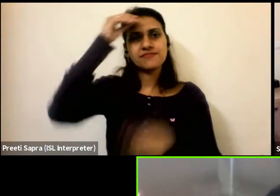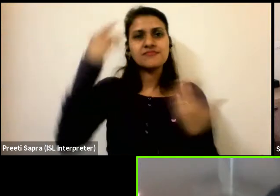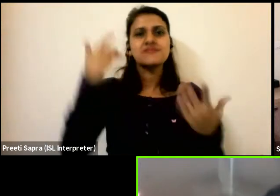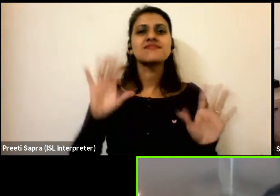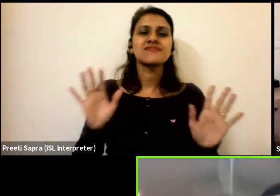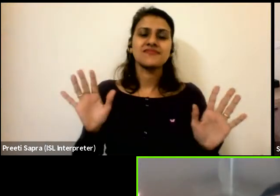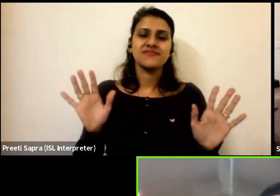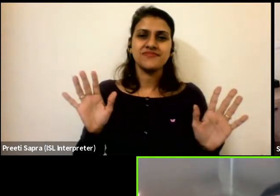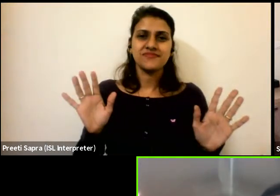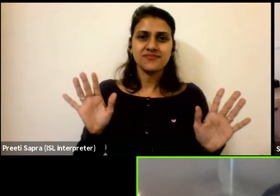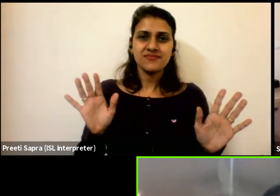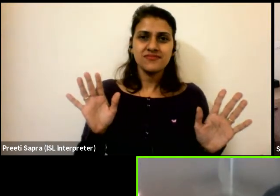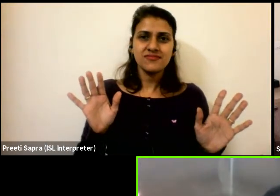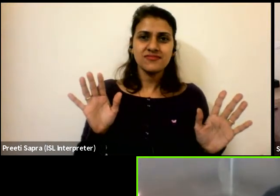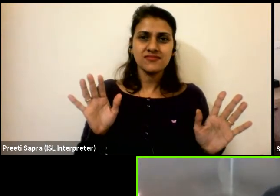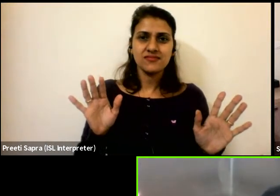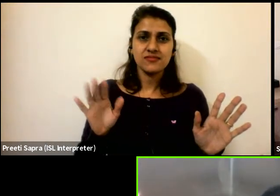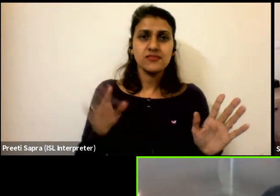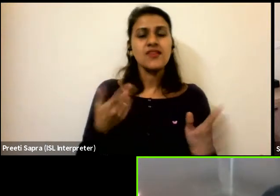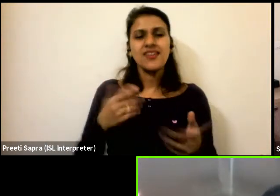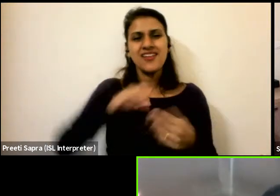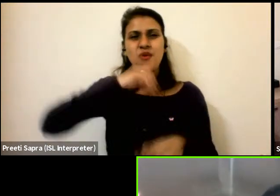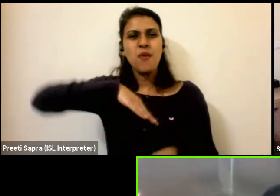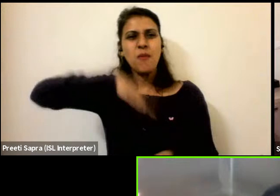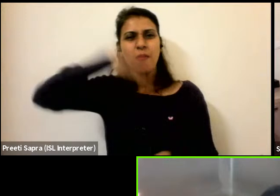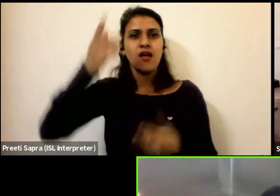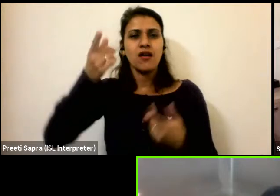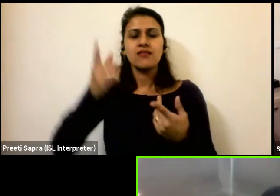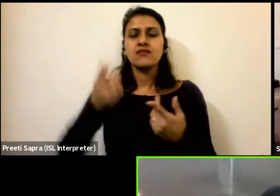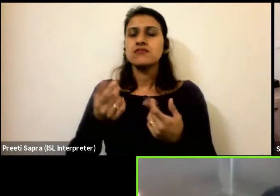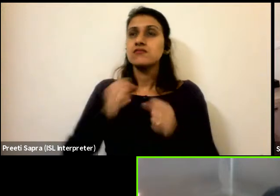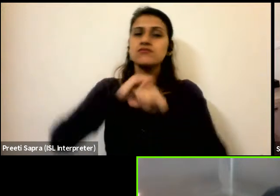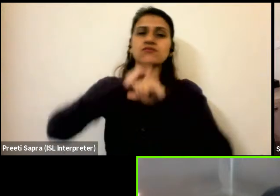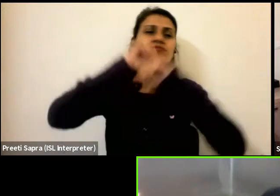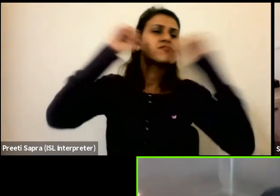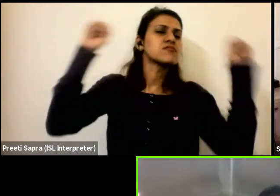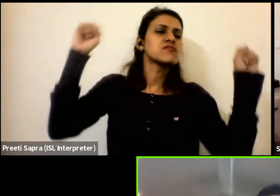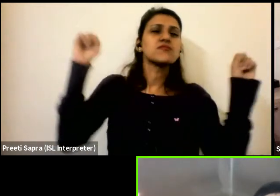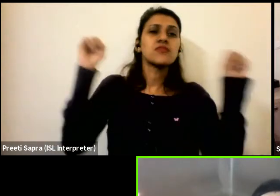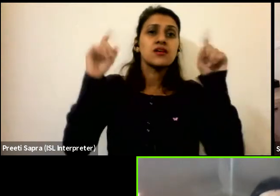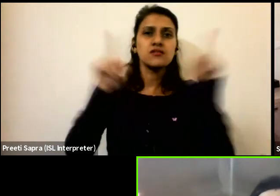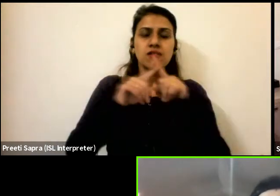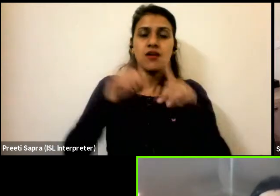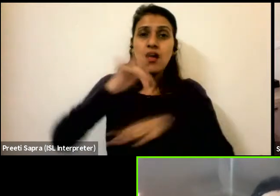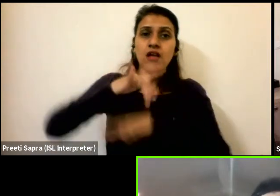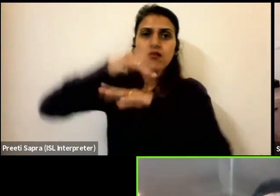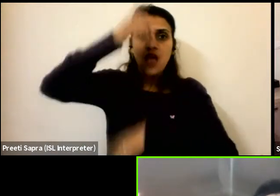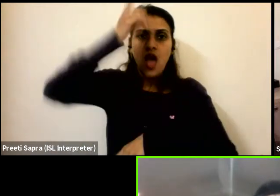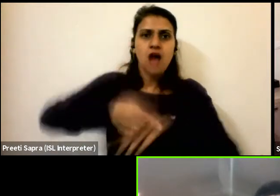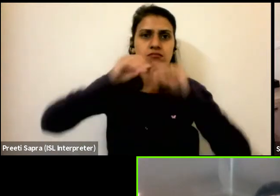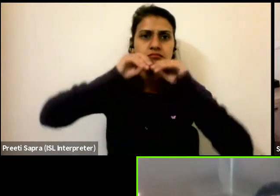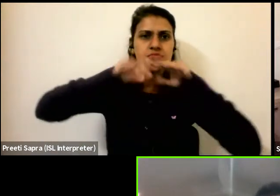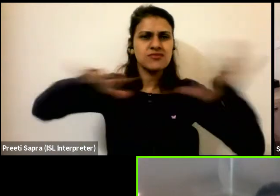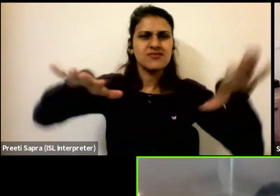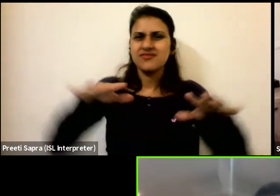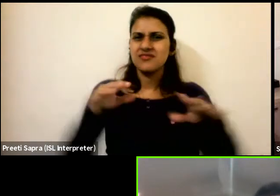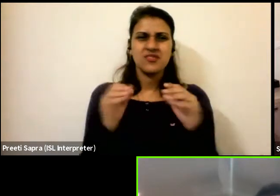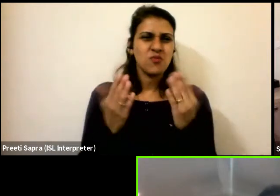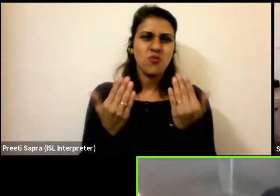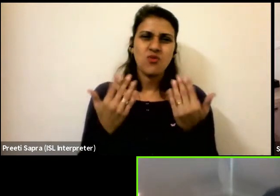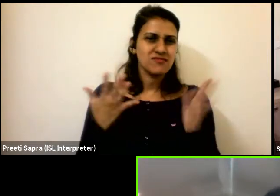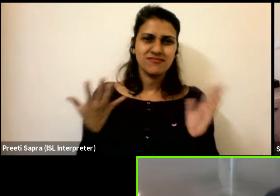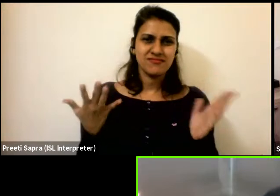happen. They can't just suddenly happen one fine morning. You wake up and you become sensitive to all of this. That's not the way it should